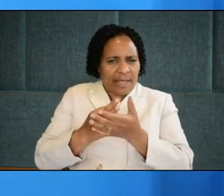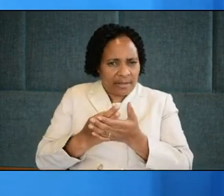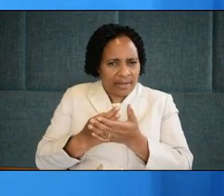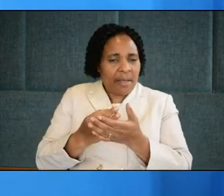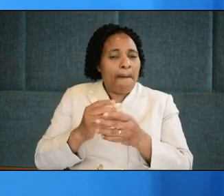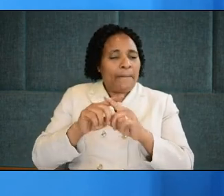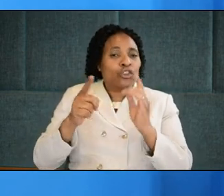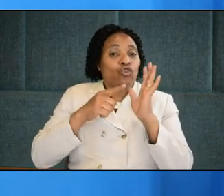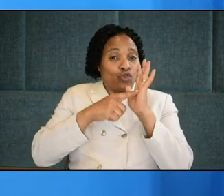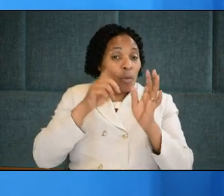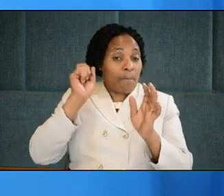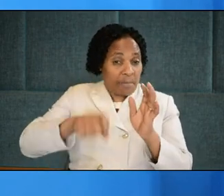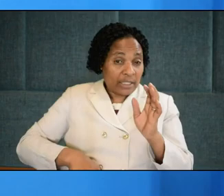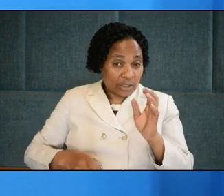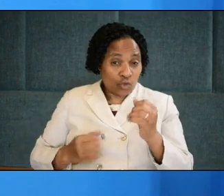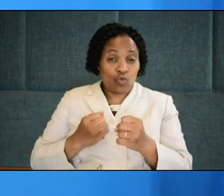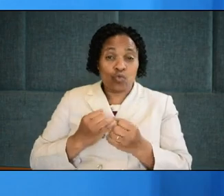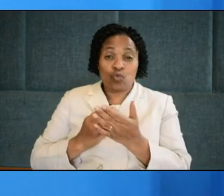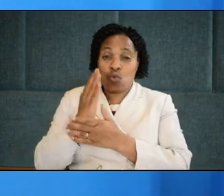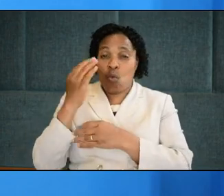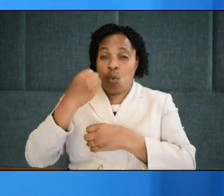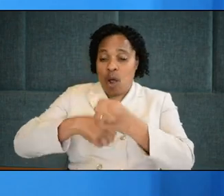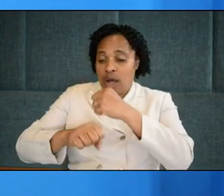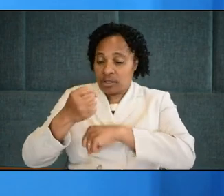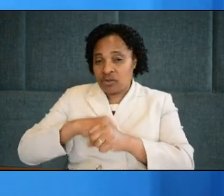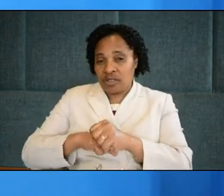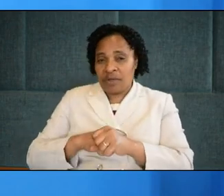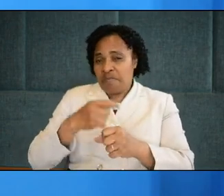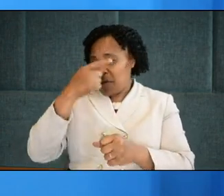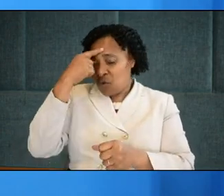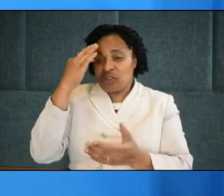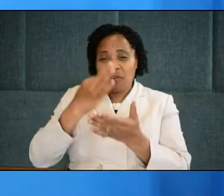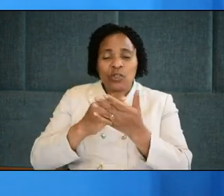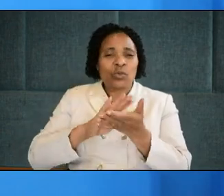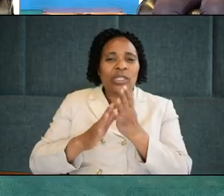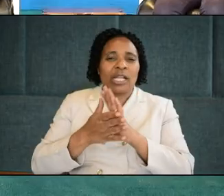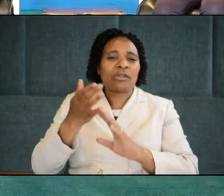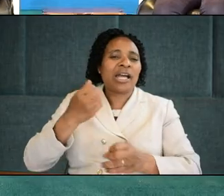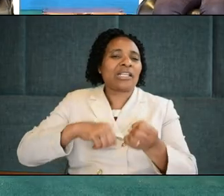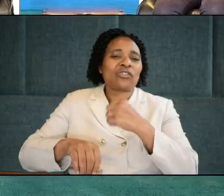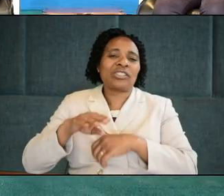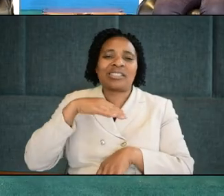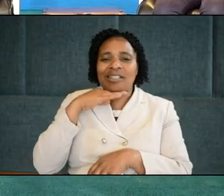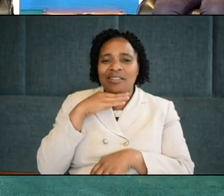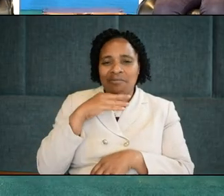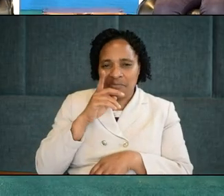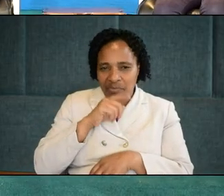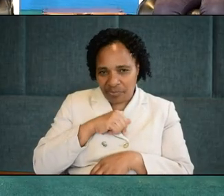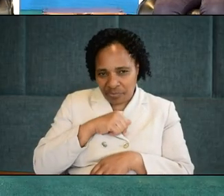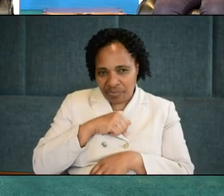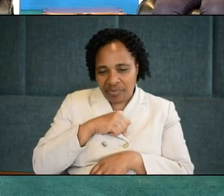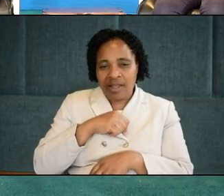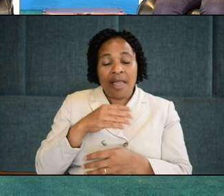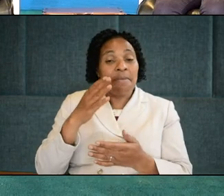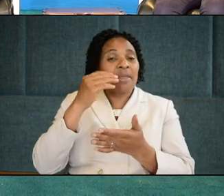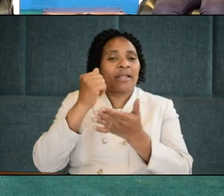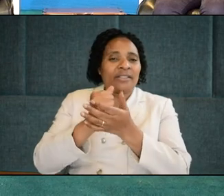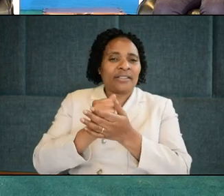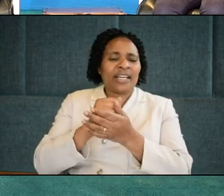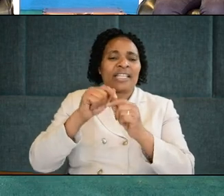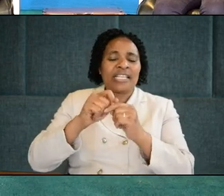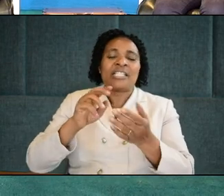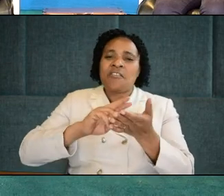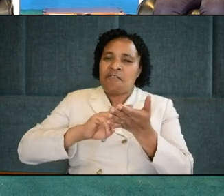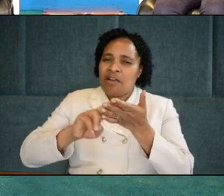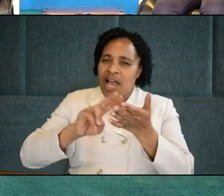also have to show your faith through works. Faith without action is dead. Amen. So are we saying that that's a verse that spoke to you most